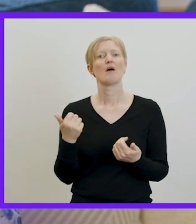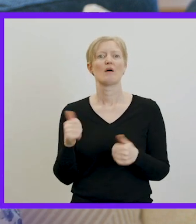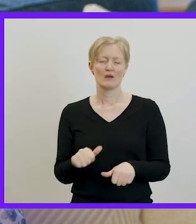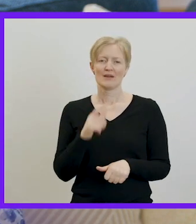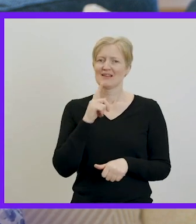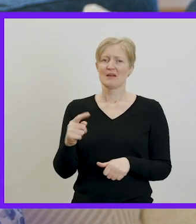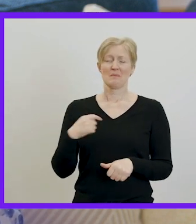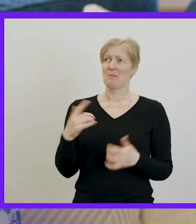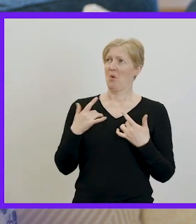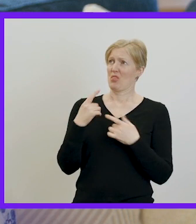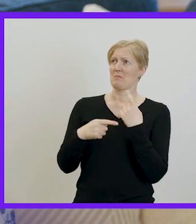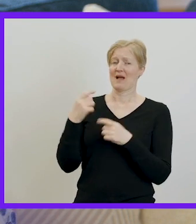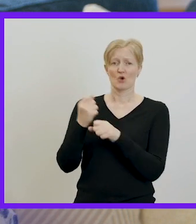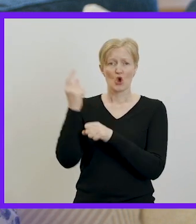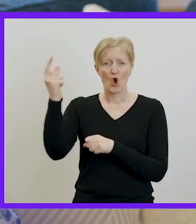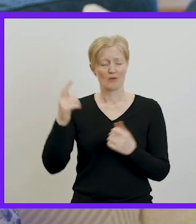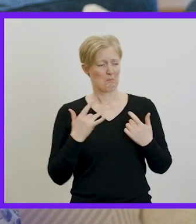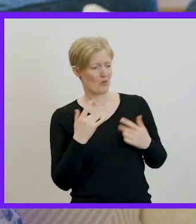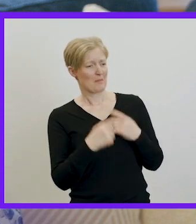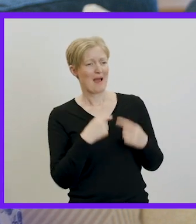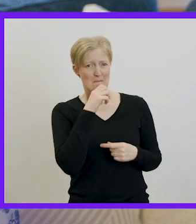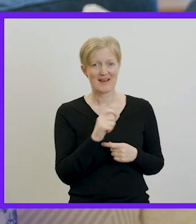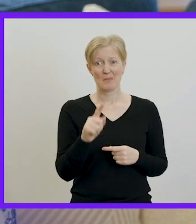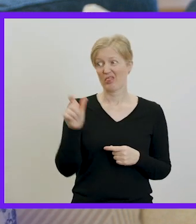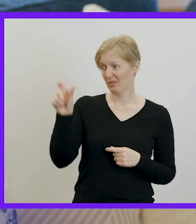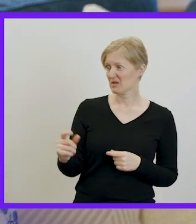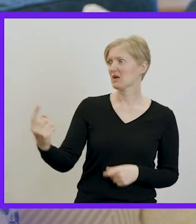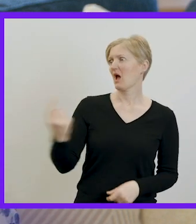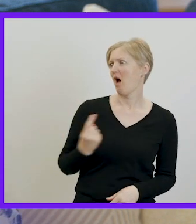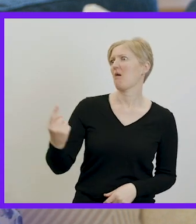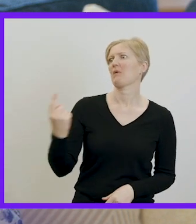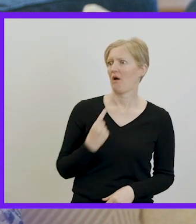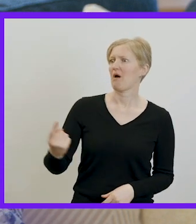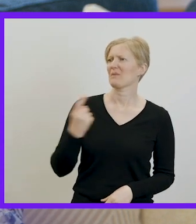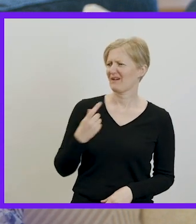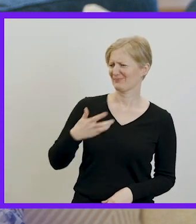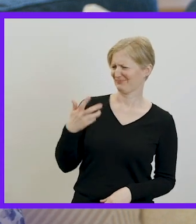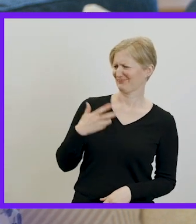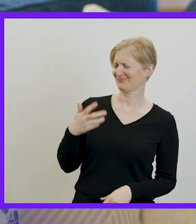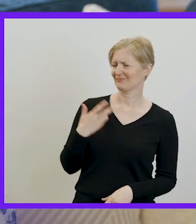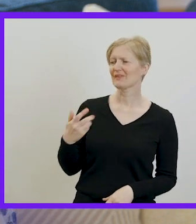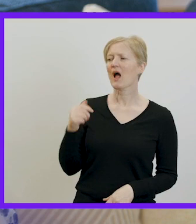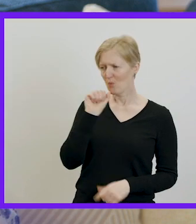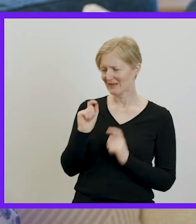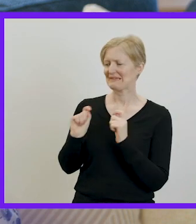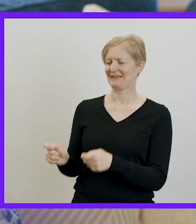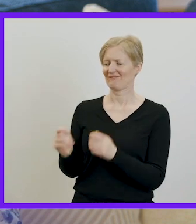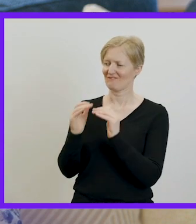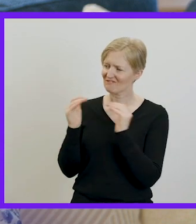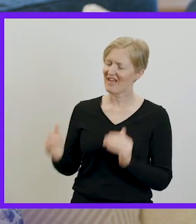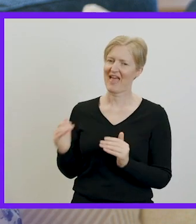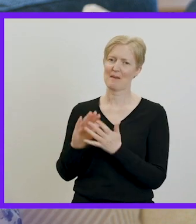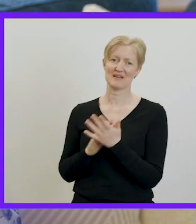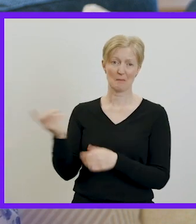himself, 'Even though I don't fear God or care about men, yet because this widow keeps bothering me, I will see that she gets